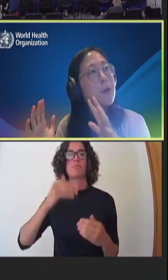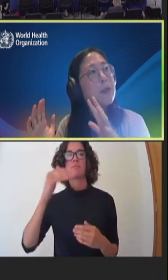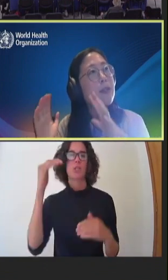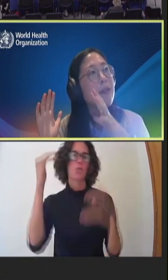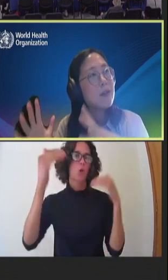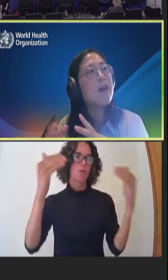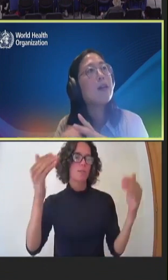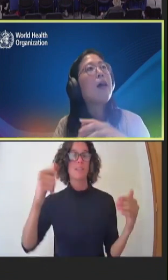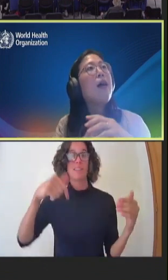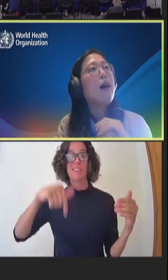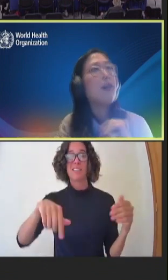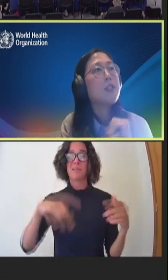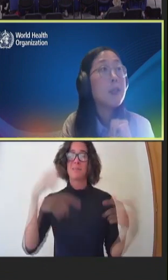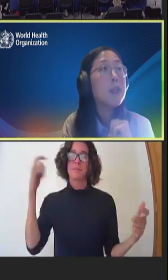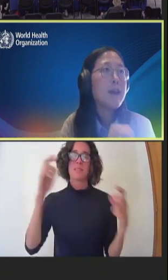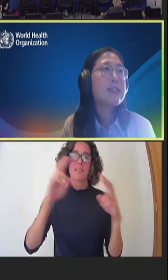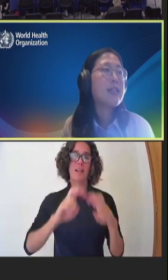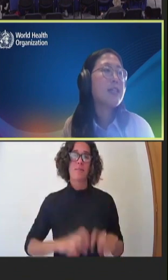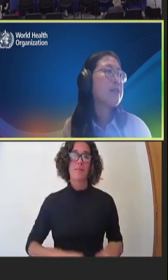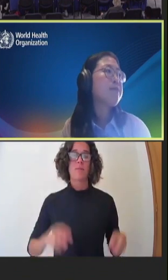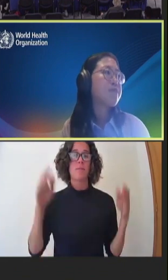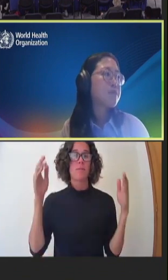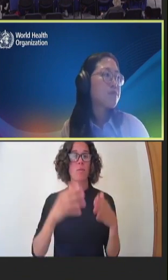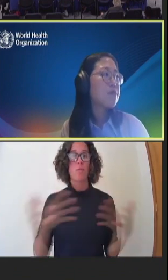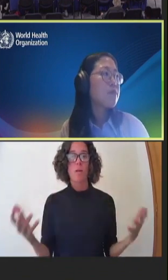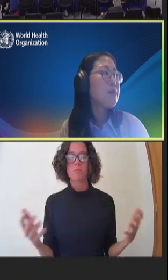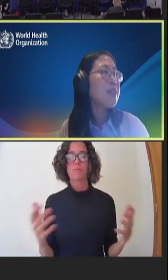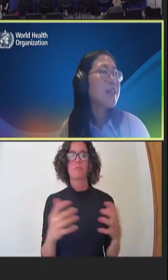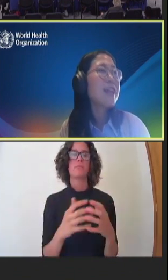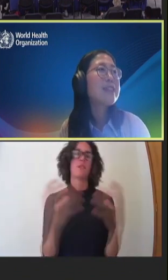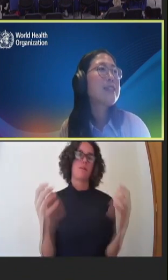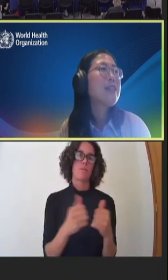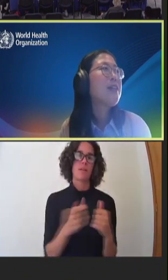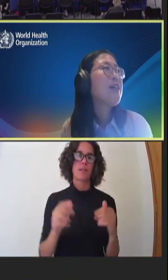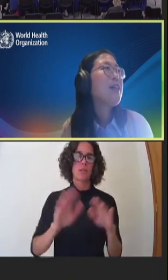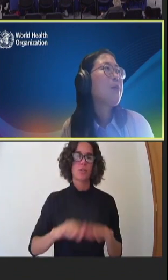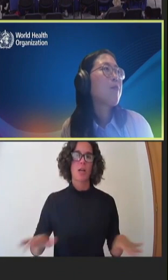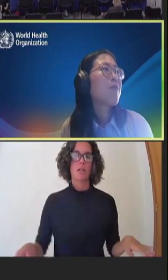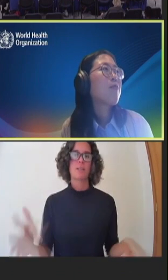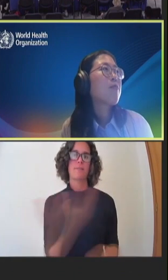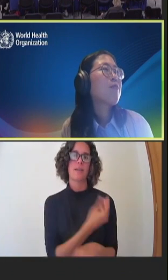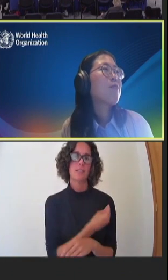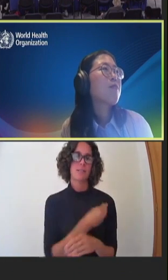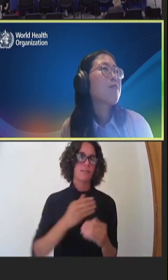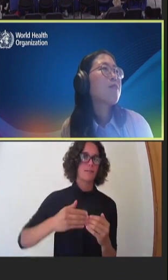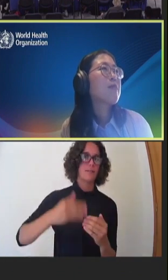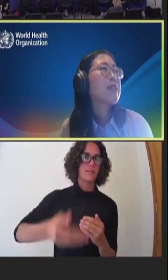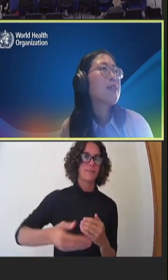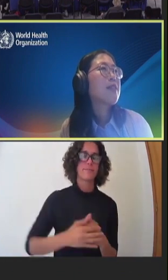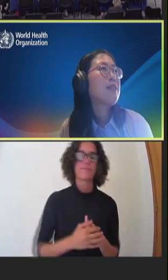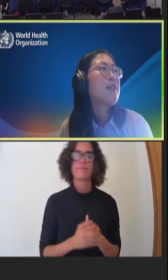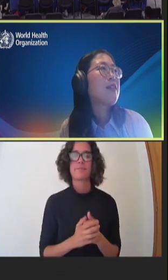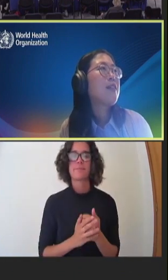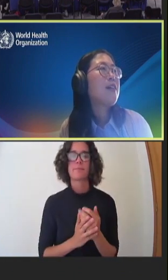analysis focused a lot on childhood vaccination. Next.